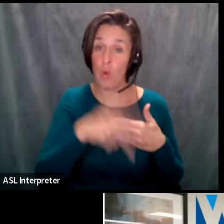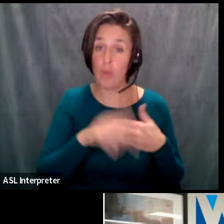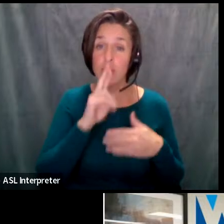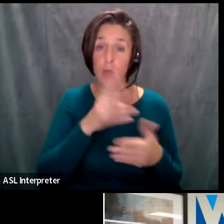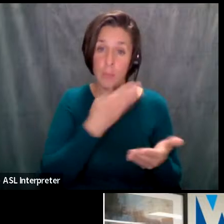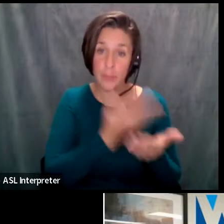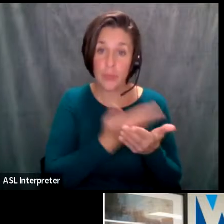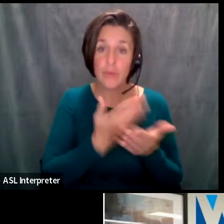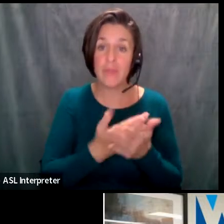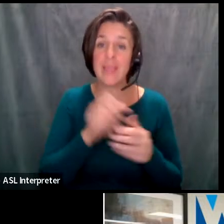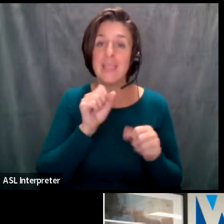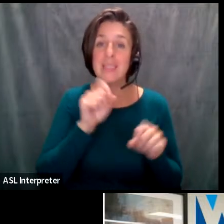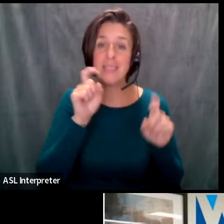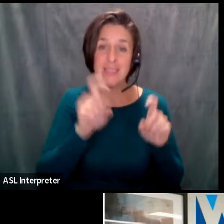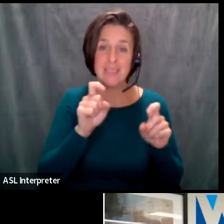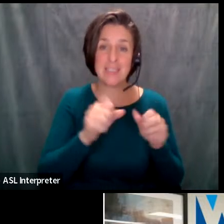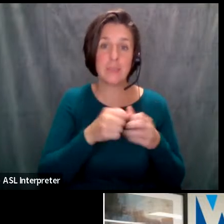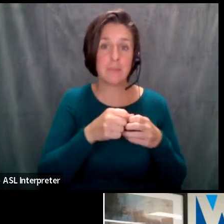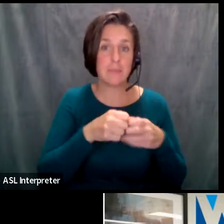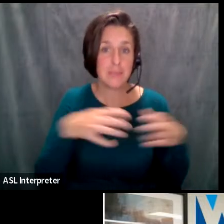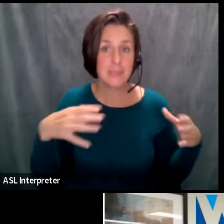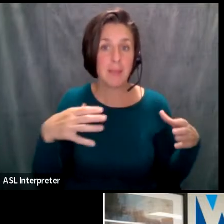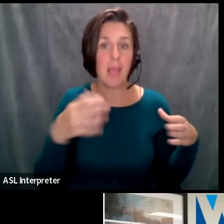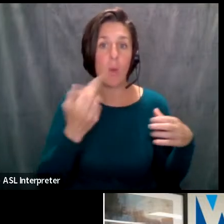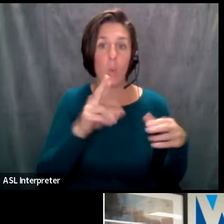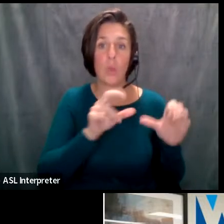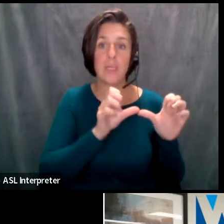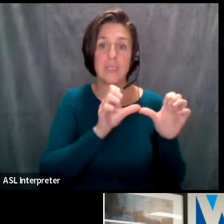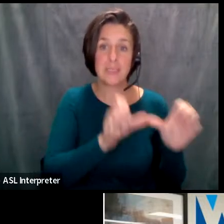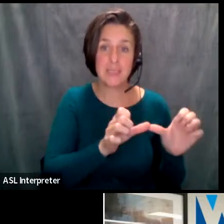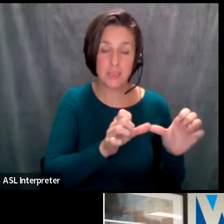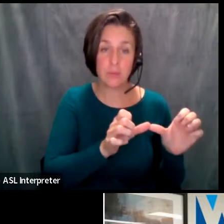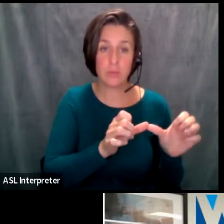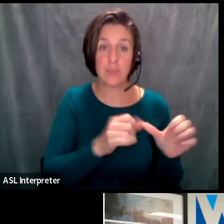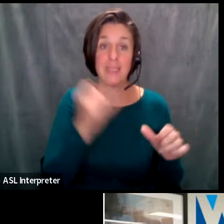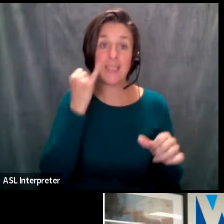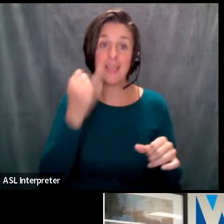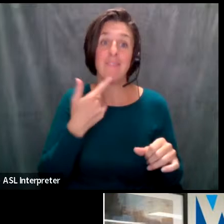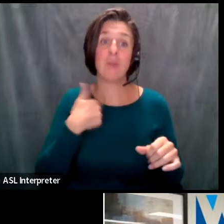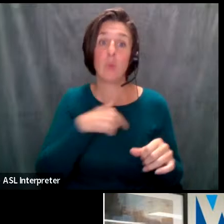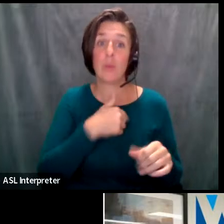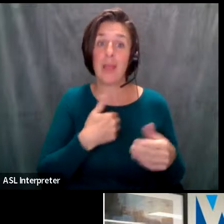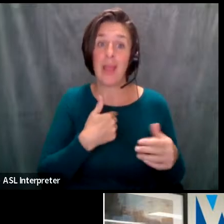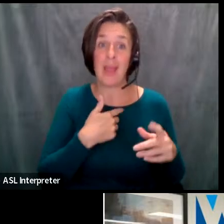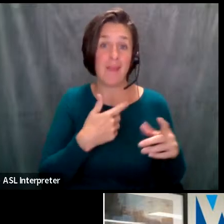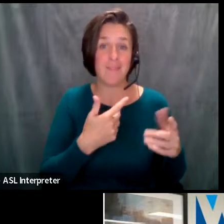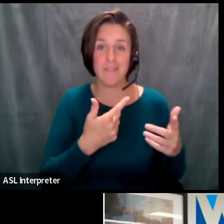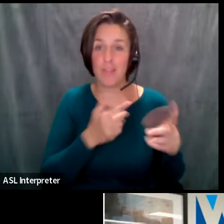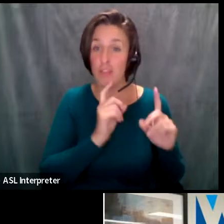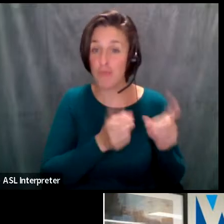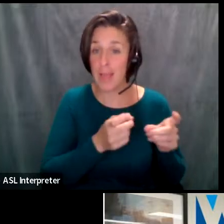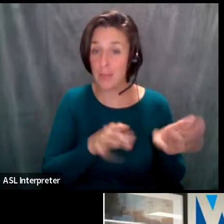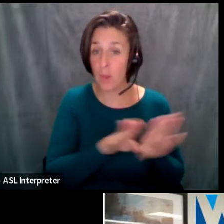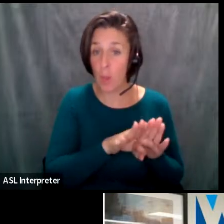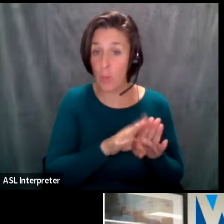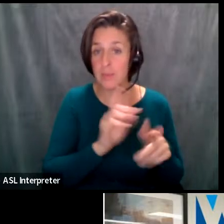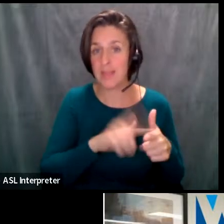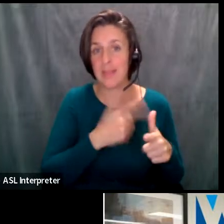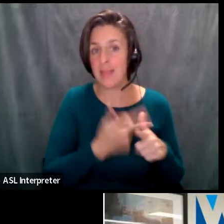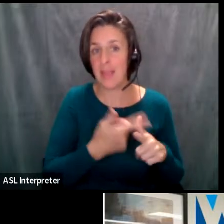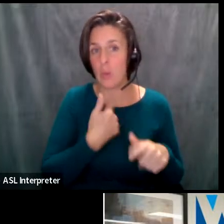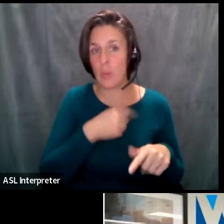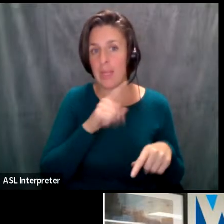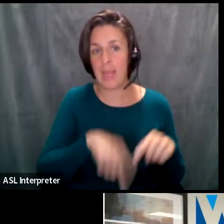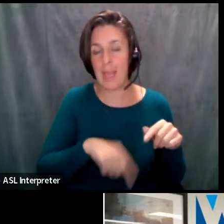be expanded or Yeah. continued. And if we have, the grants close, we won't be able to continue in the form that we do.